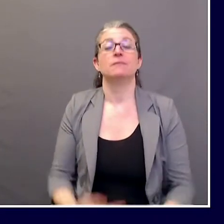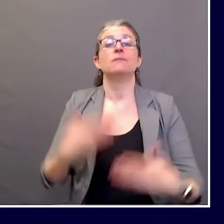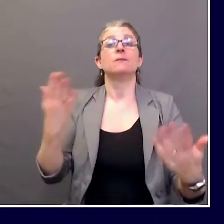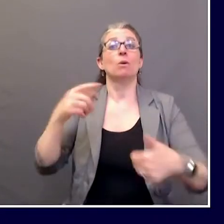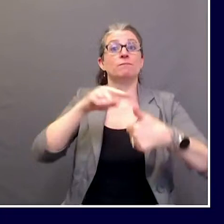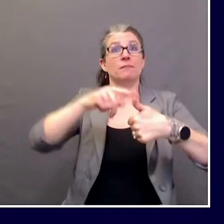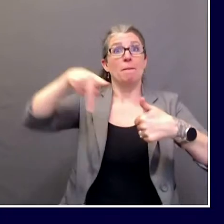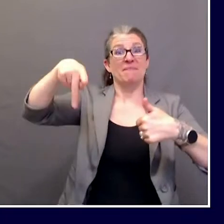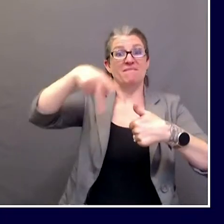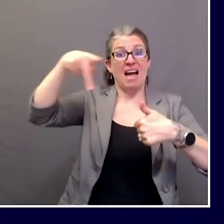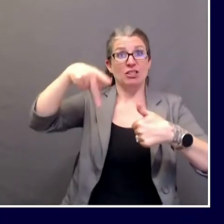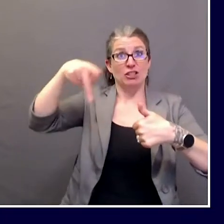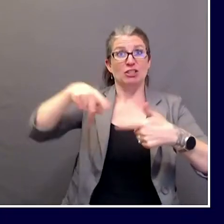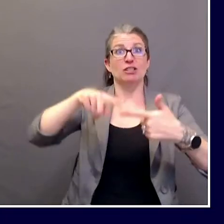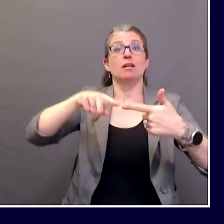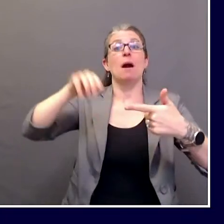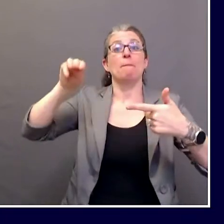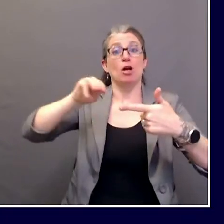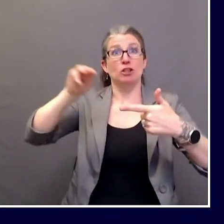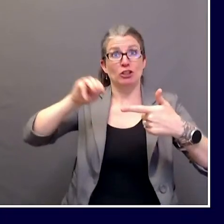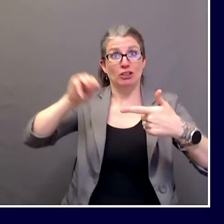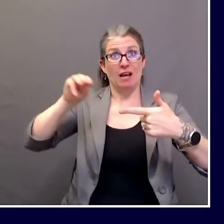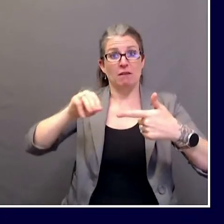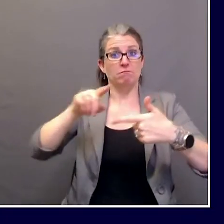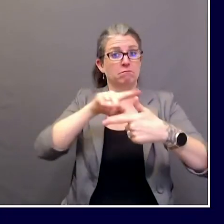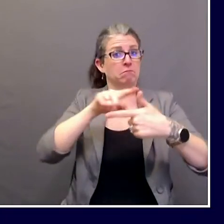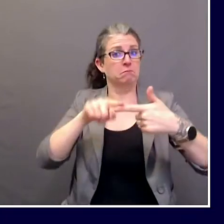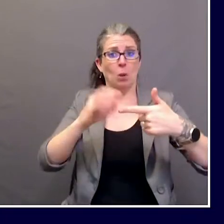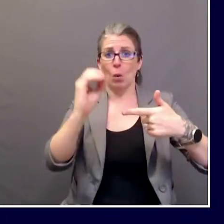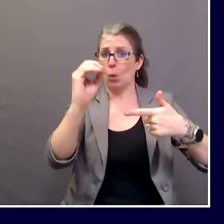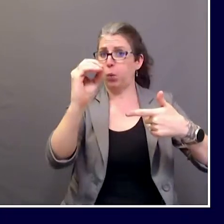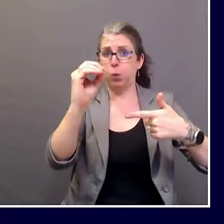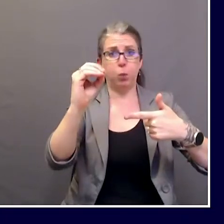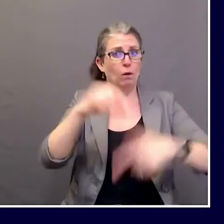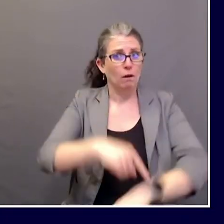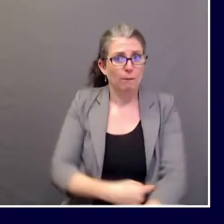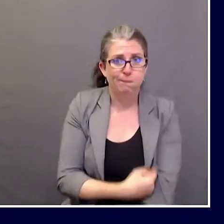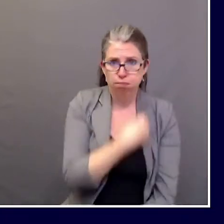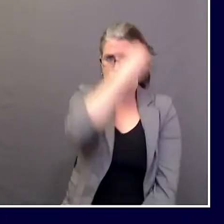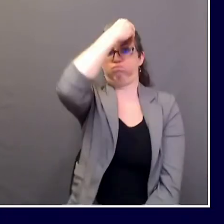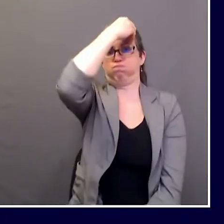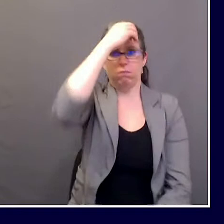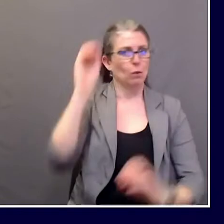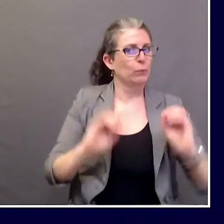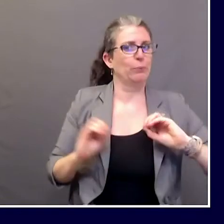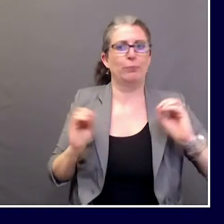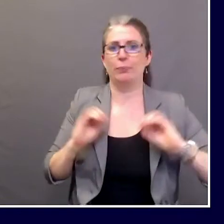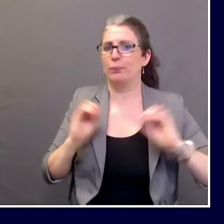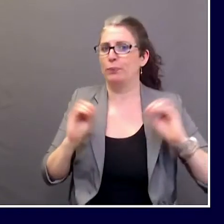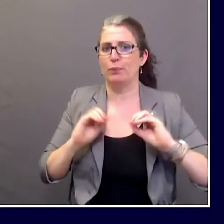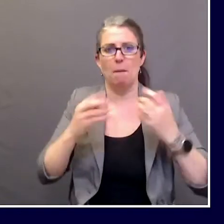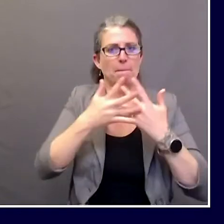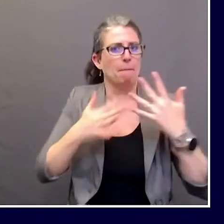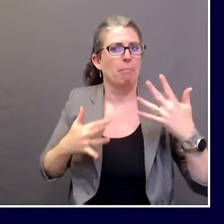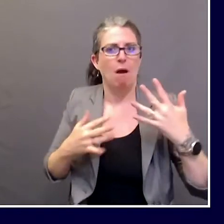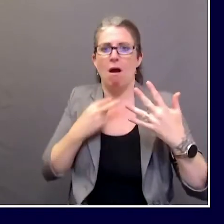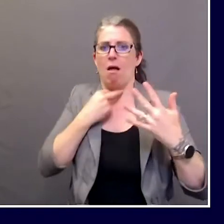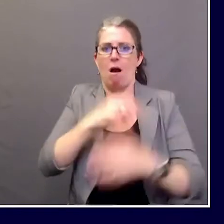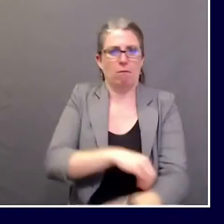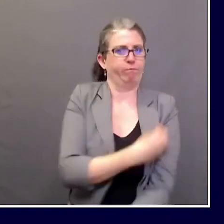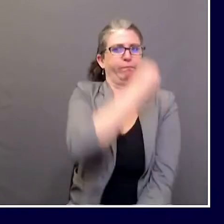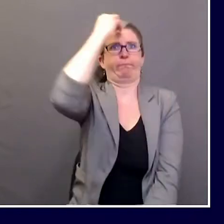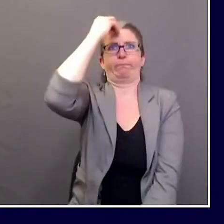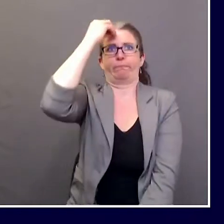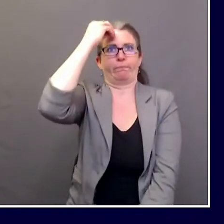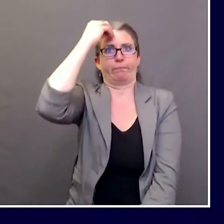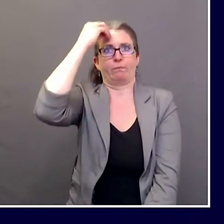any reports of these types of blood clots with those vaccines. And that's why I continue to urge folks to